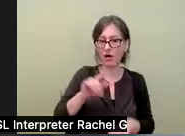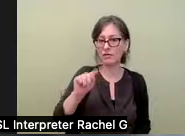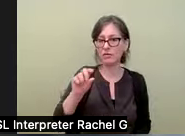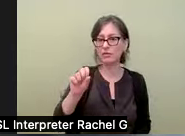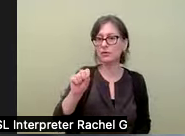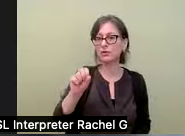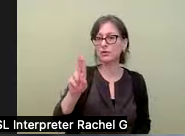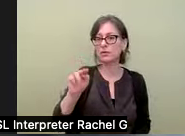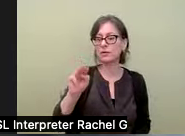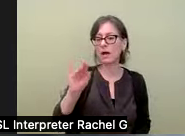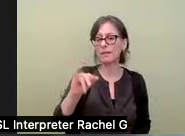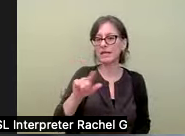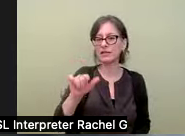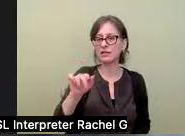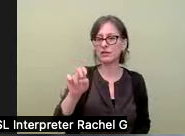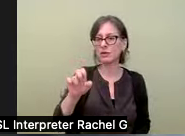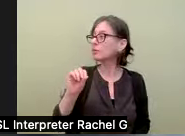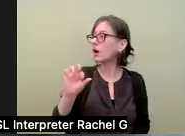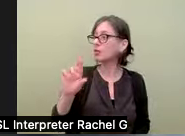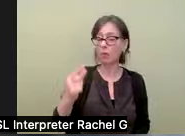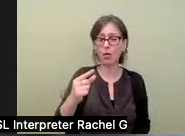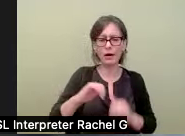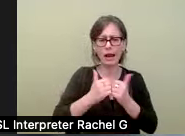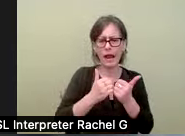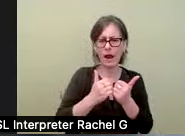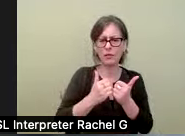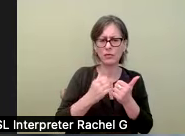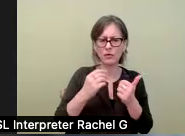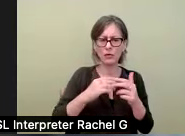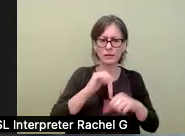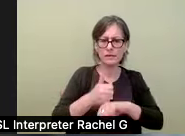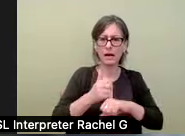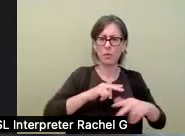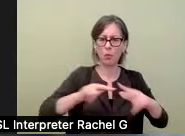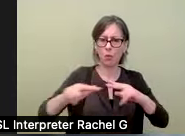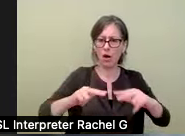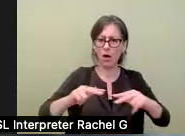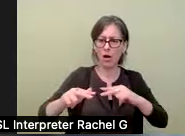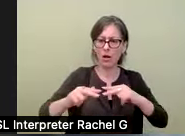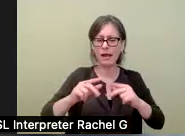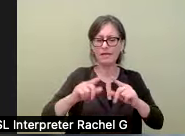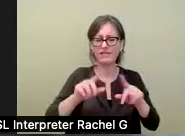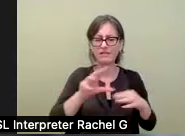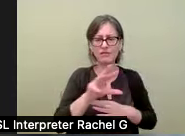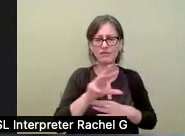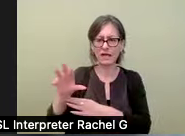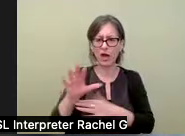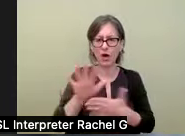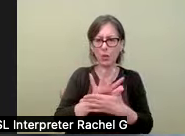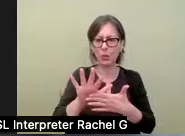to navigate and put together a tsunami walk. There's also videos, and